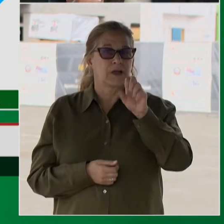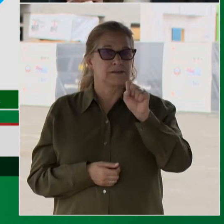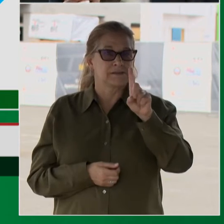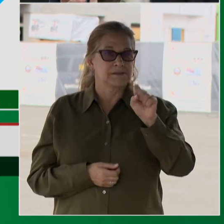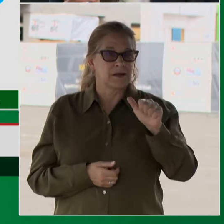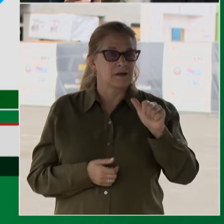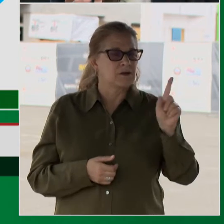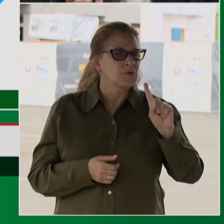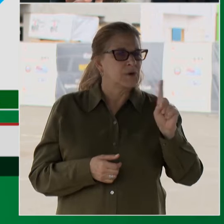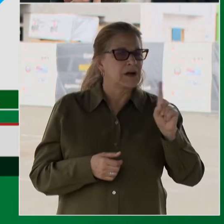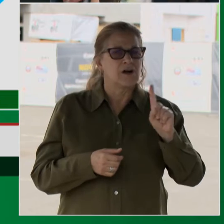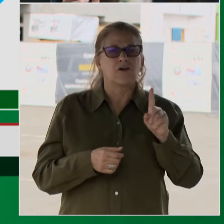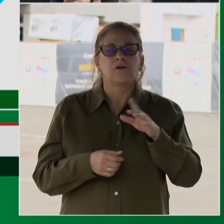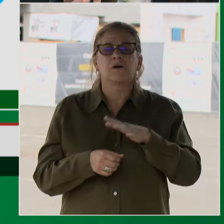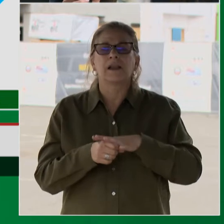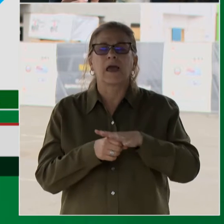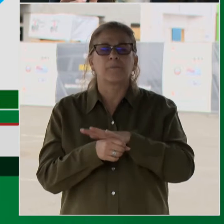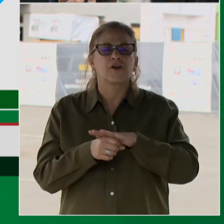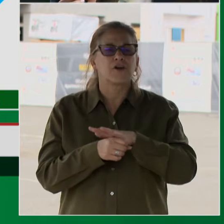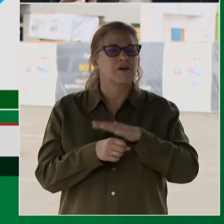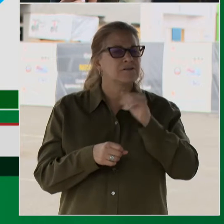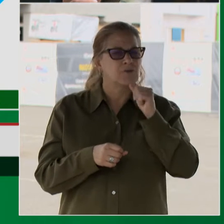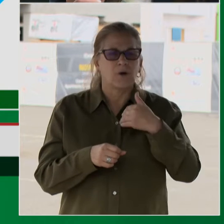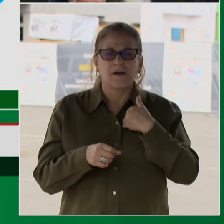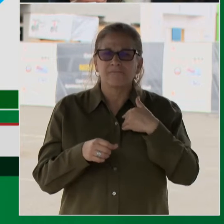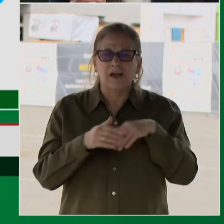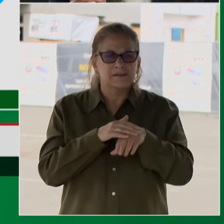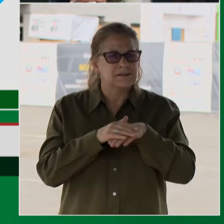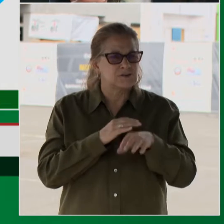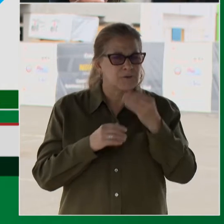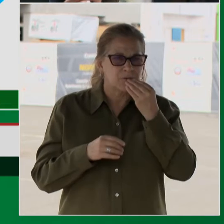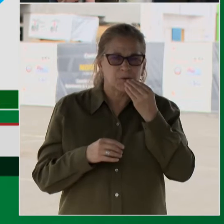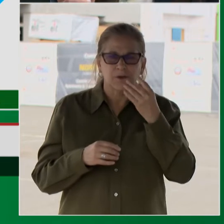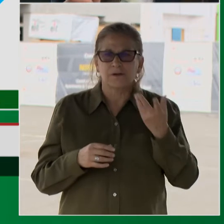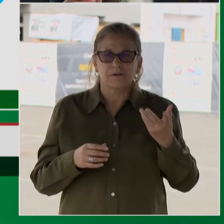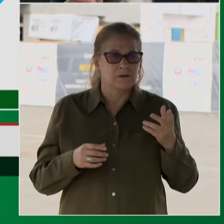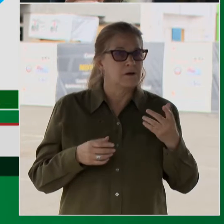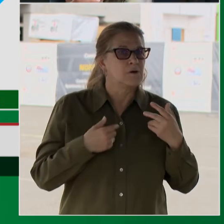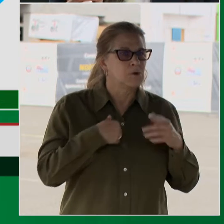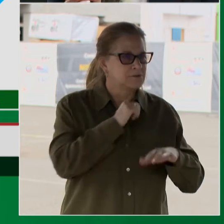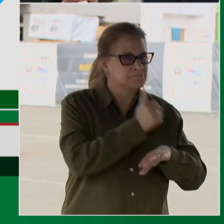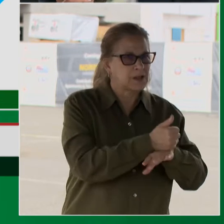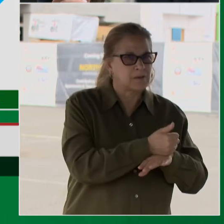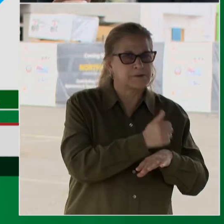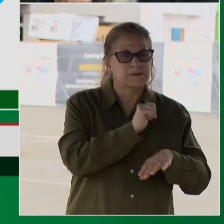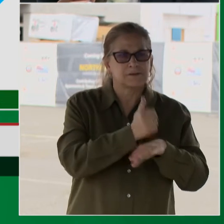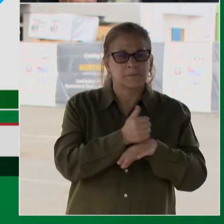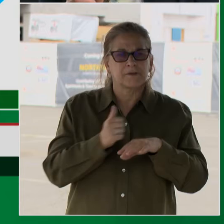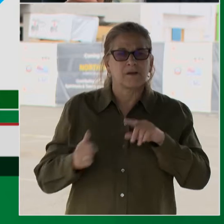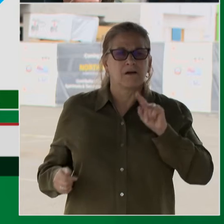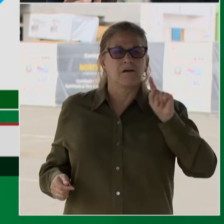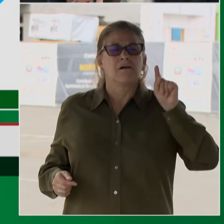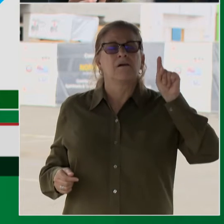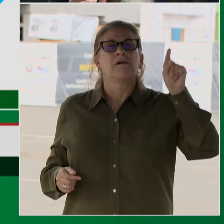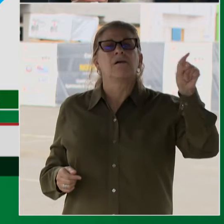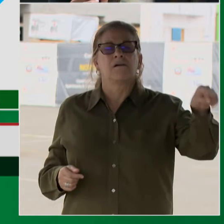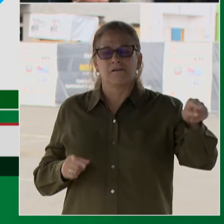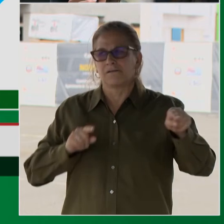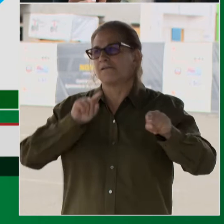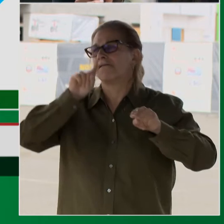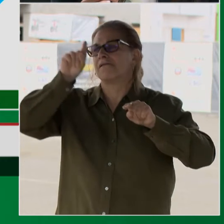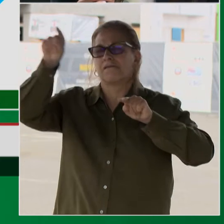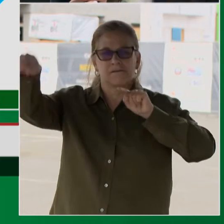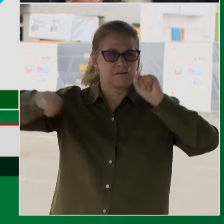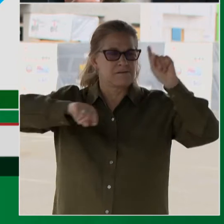stores. So places where 33% of residents are further than a half mile from a grocery store,